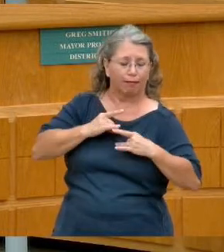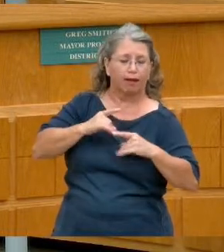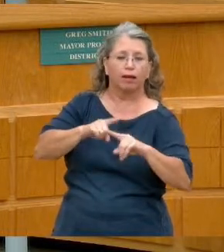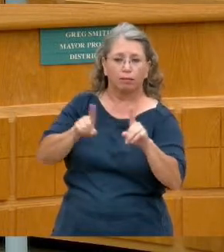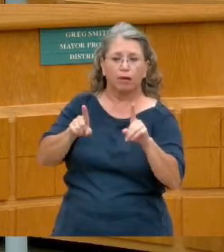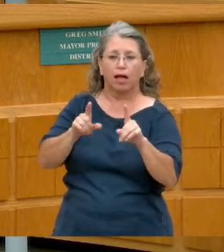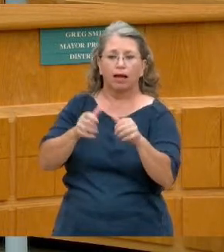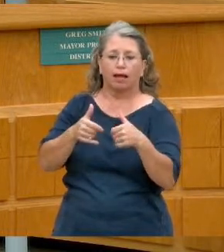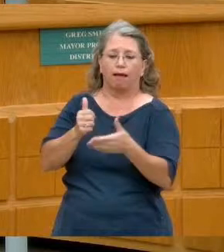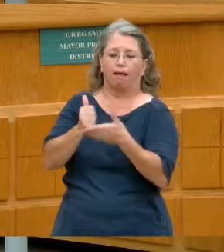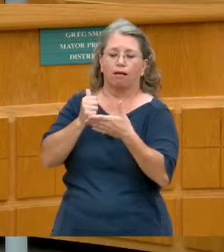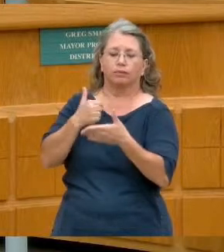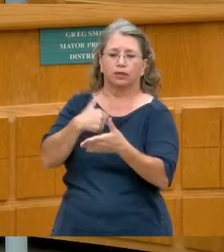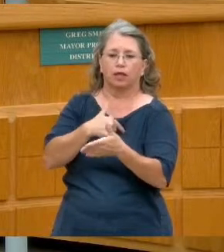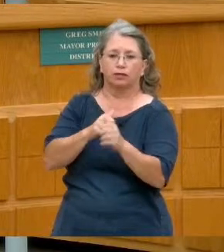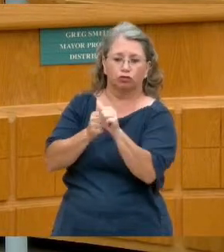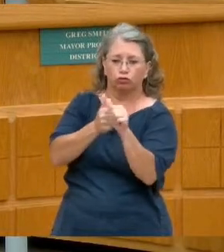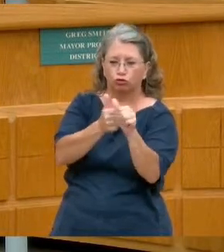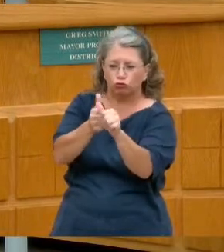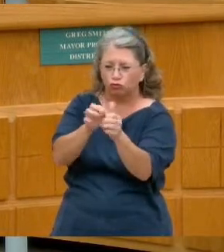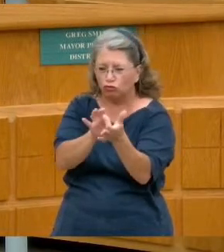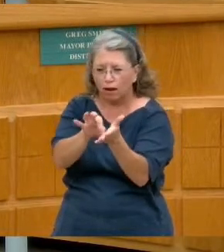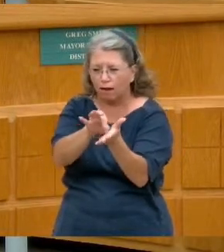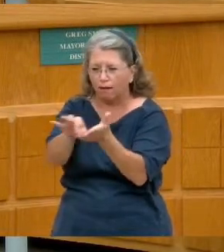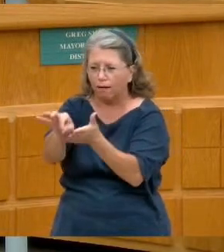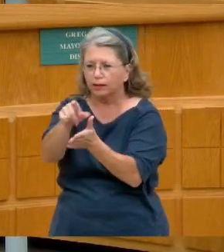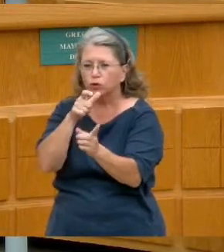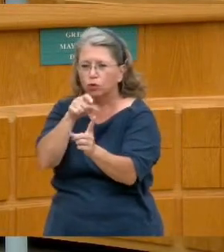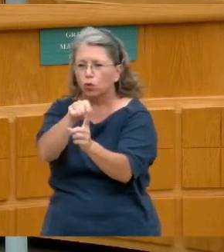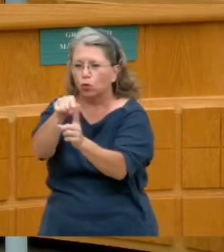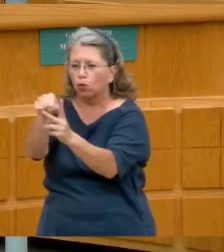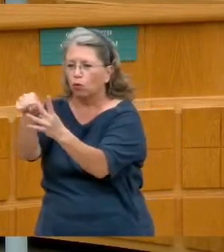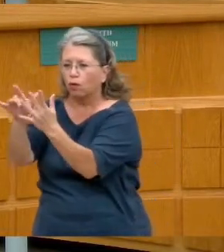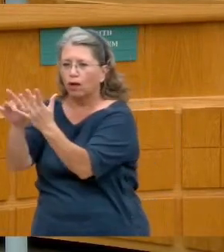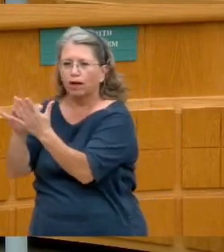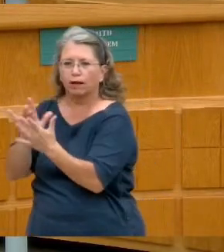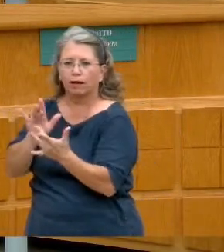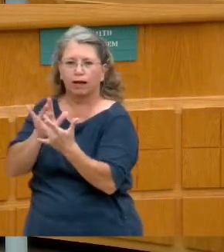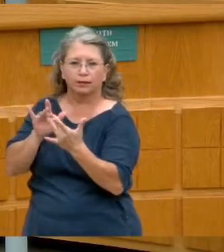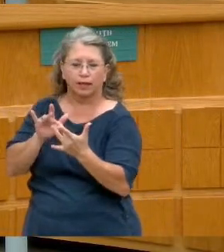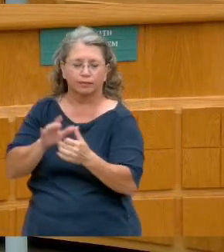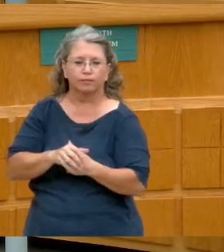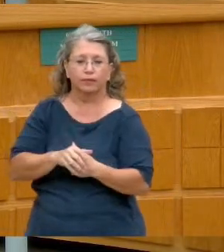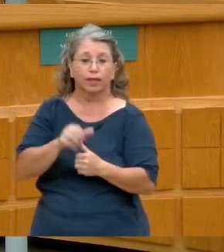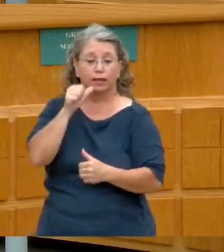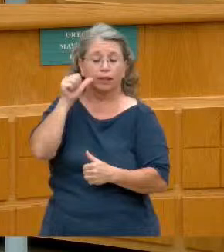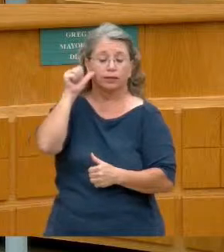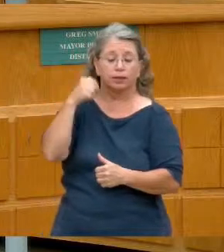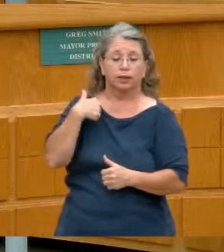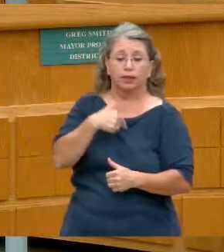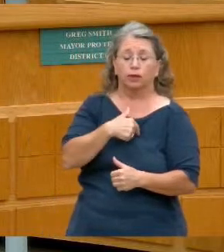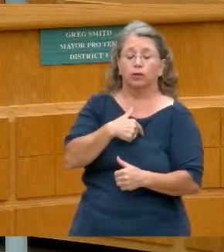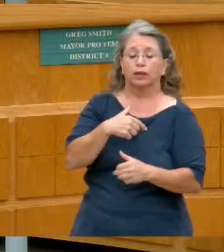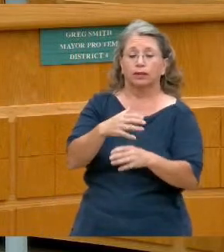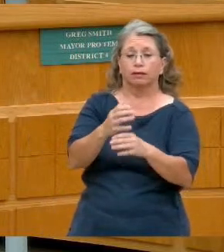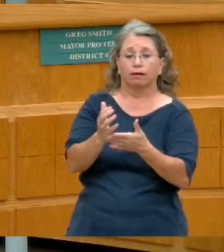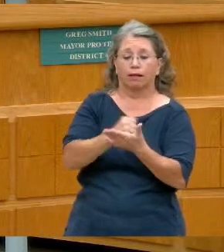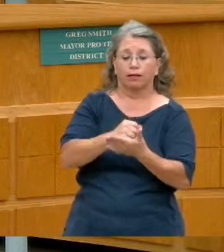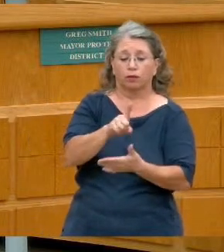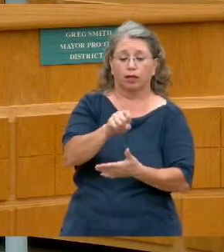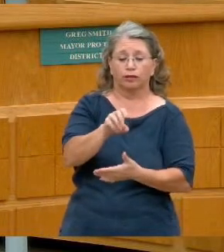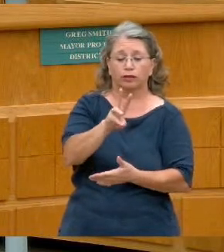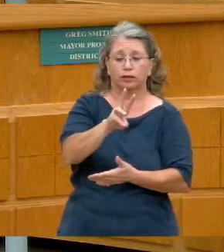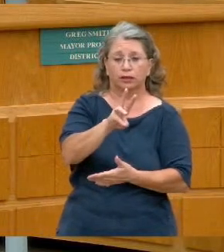can slow down the spread. At yesterday's drive-thru, 156 samples were collected. Of those